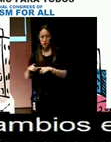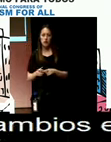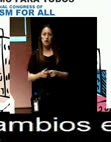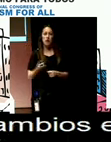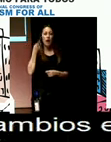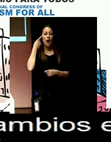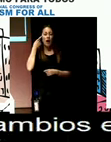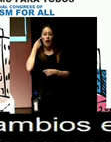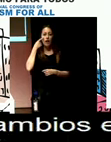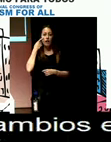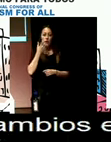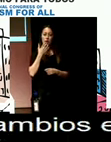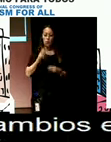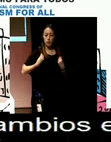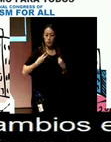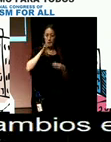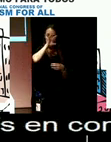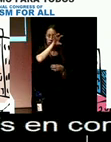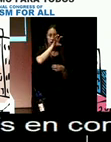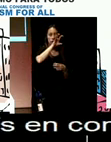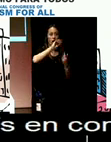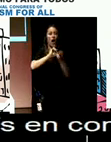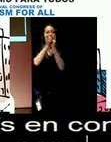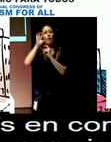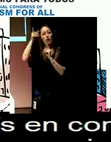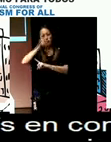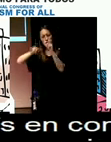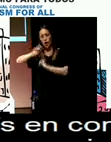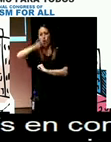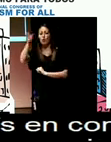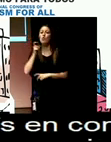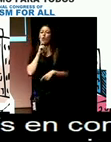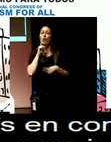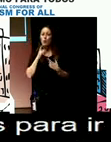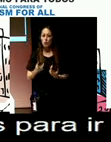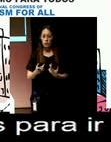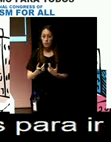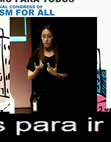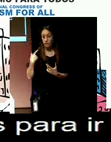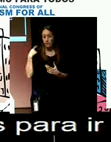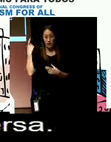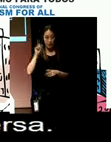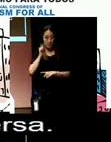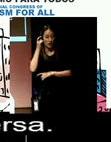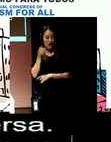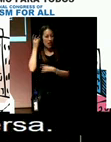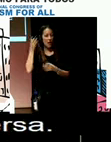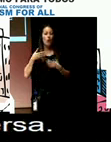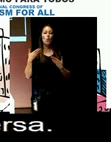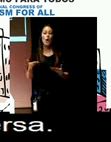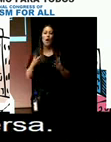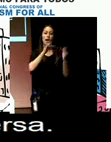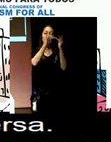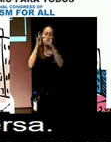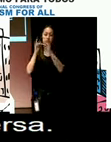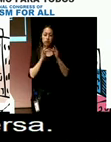state and vice versa. The idea was to create a relationship between various member states and bring them